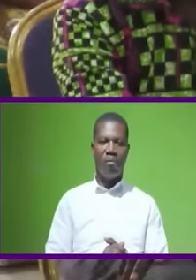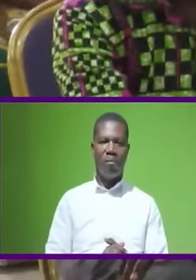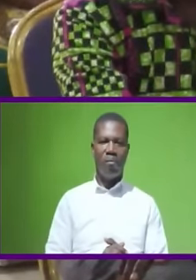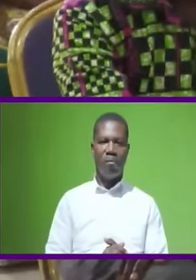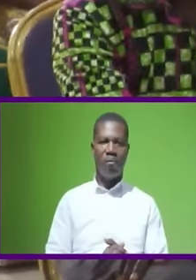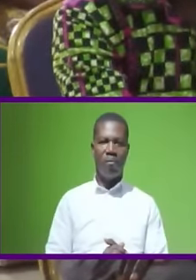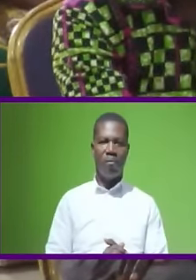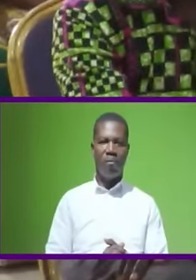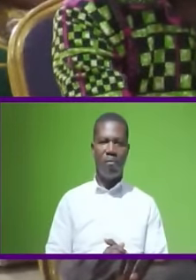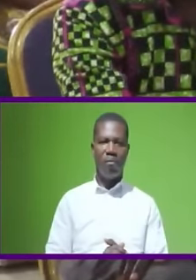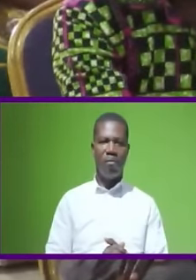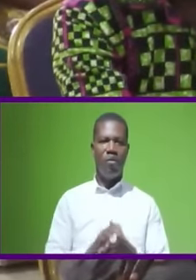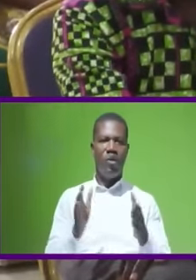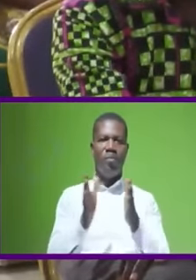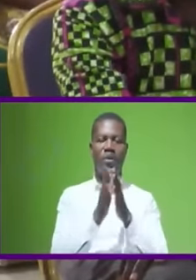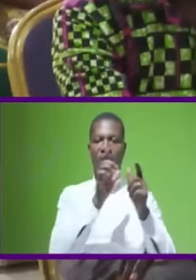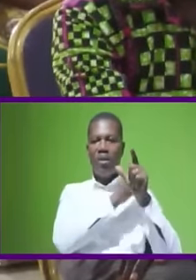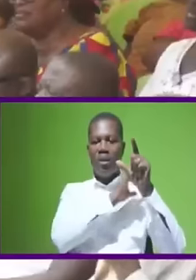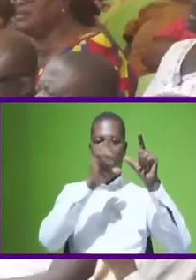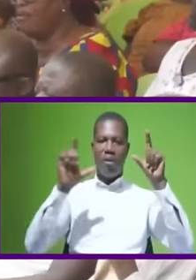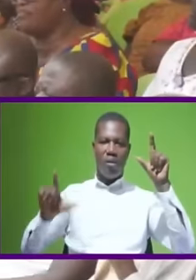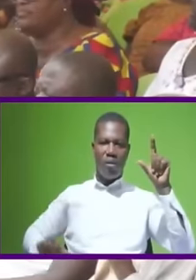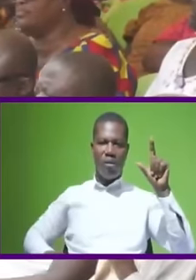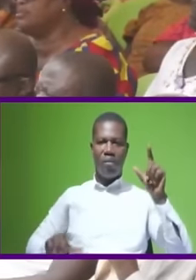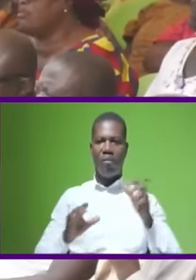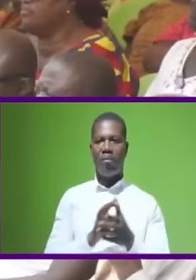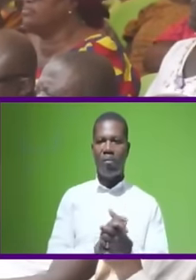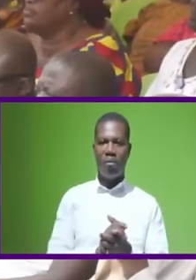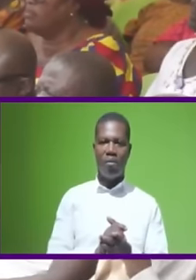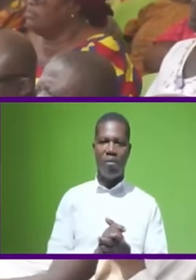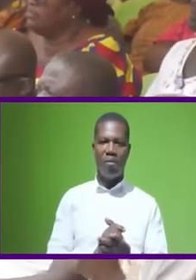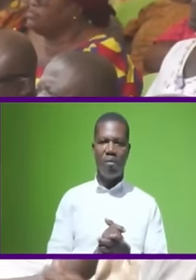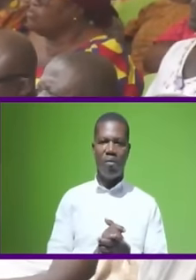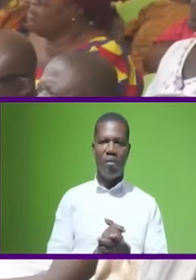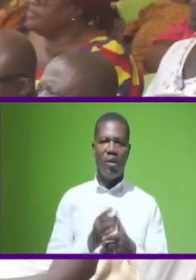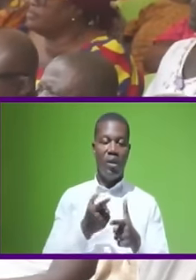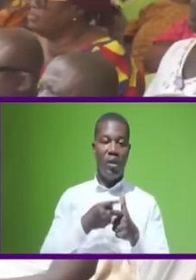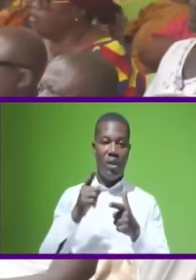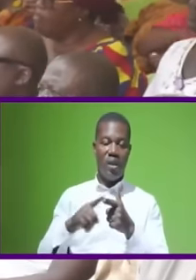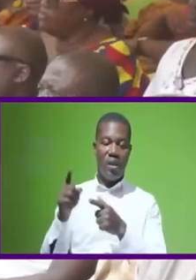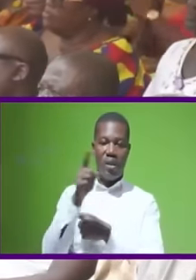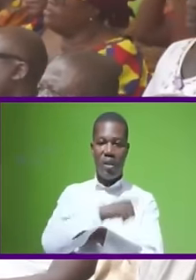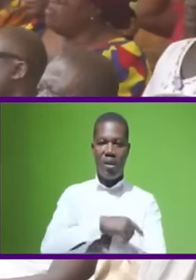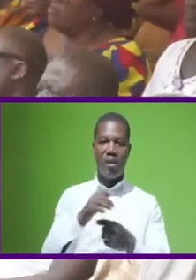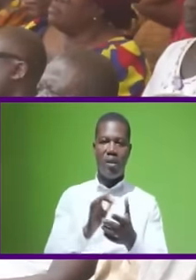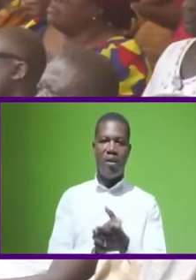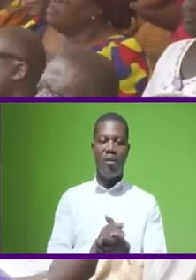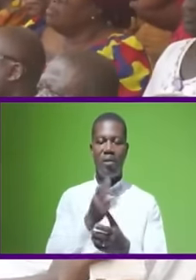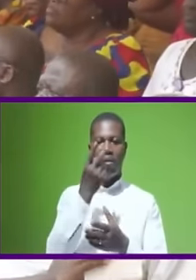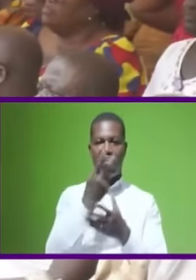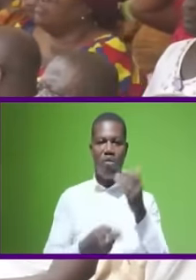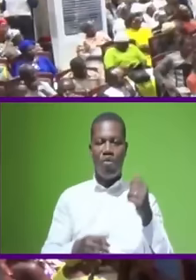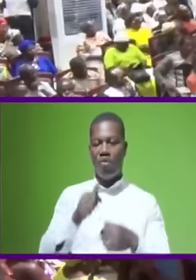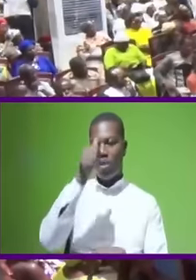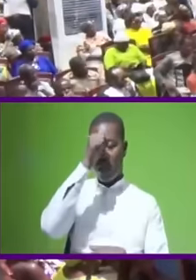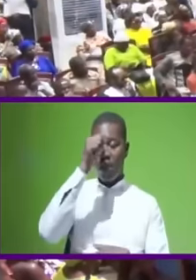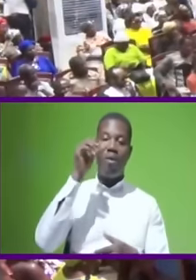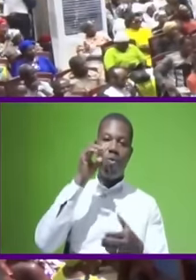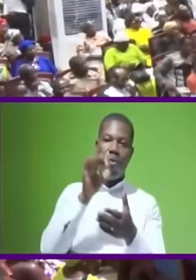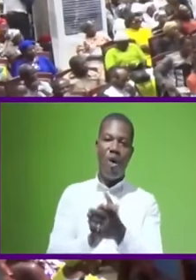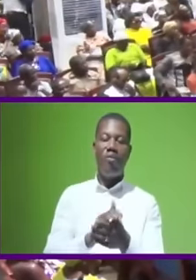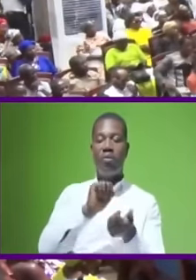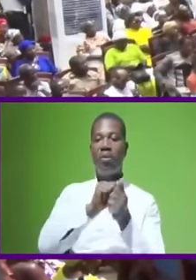it. Praise the Lord. Hallelujah. Hallelujah. But the next